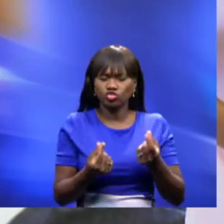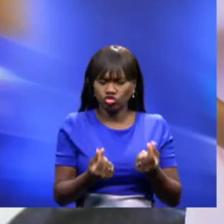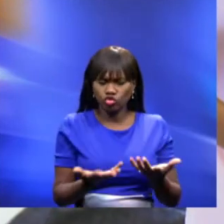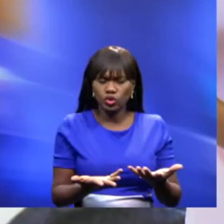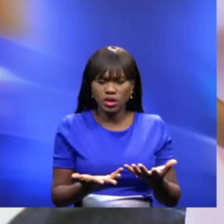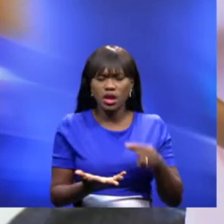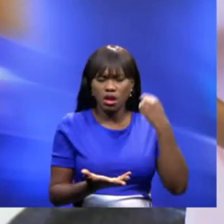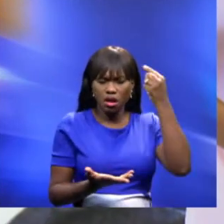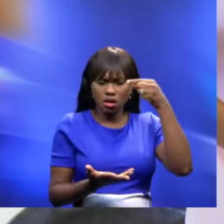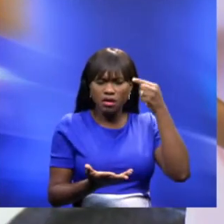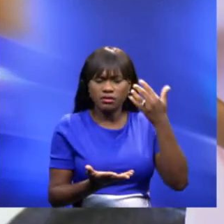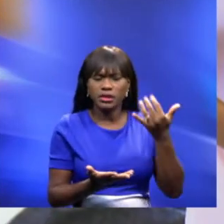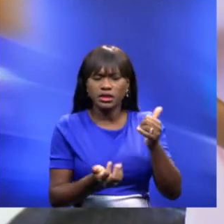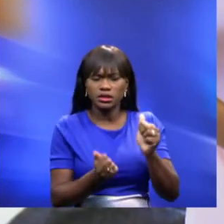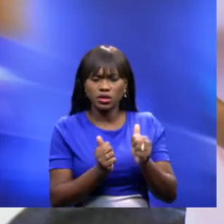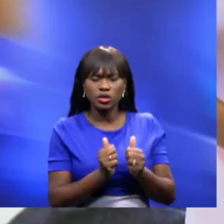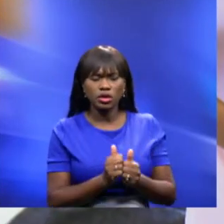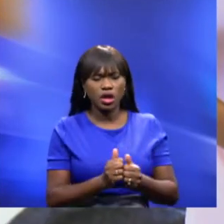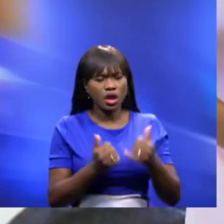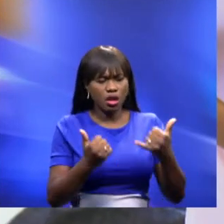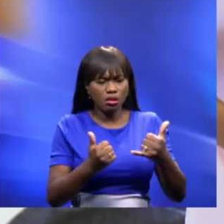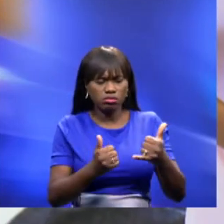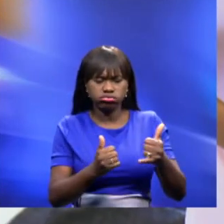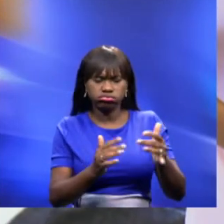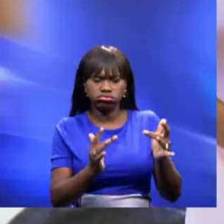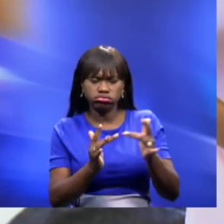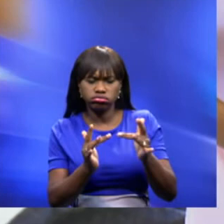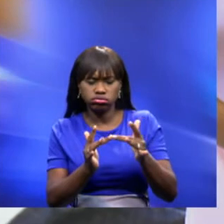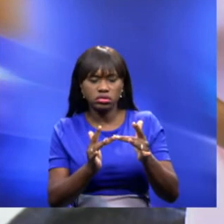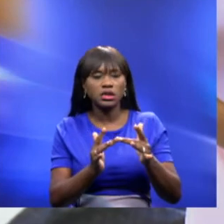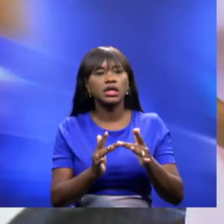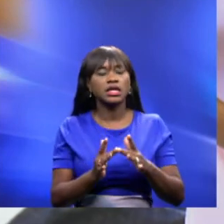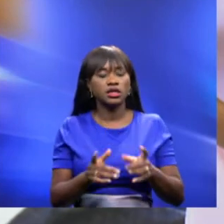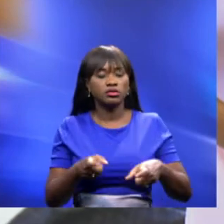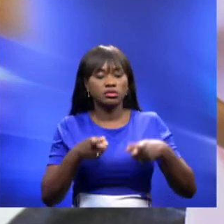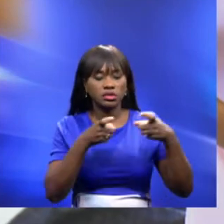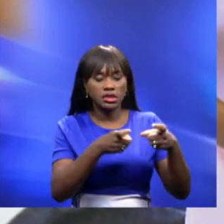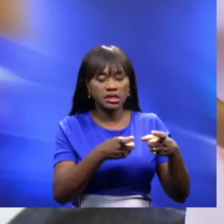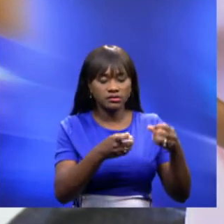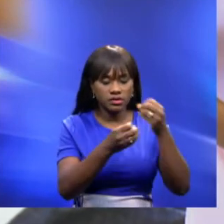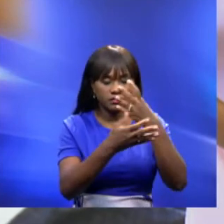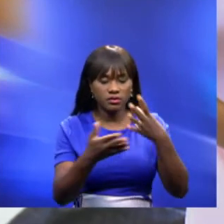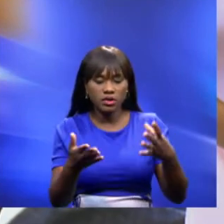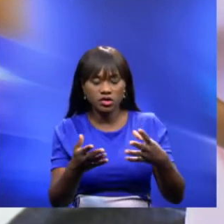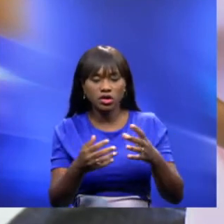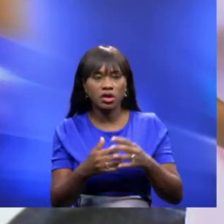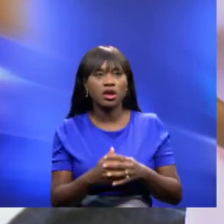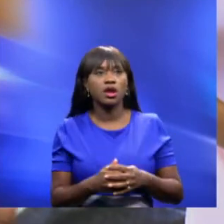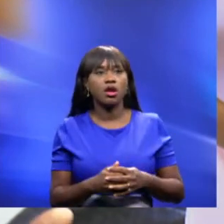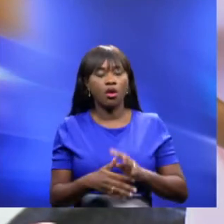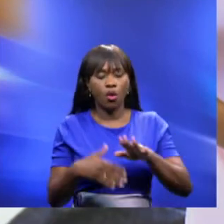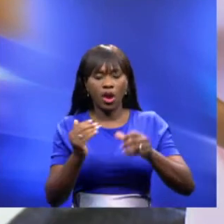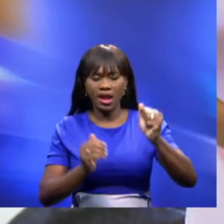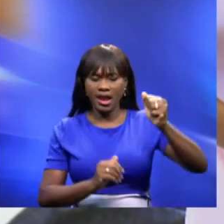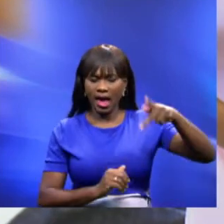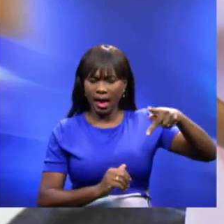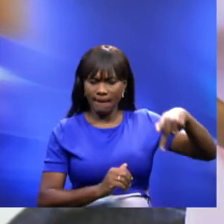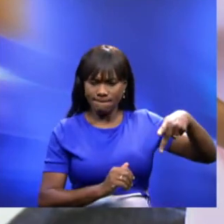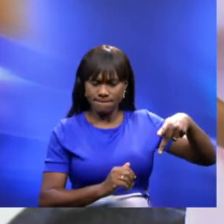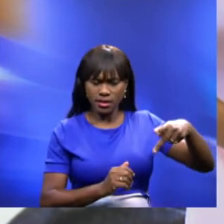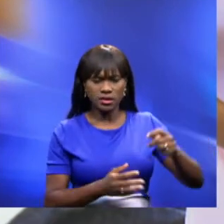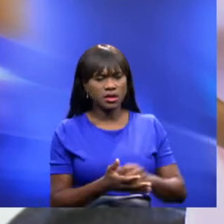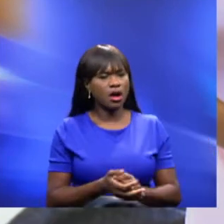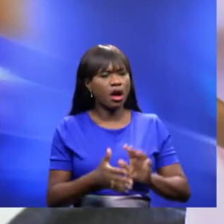of the government's digital transformation drive. We provide significant input into applications that they do digital